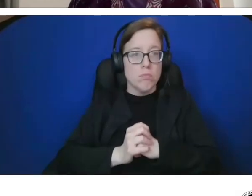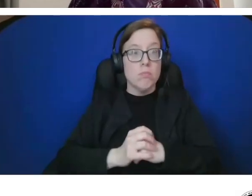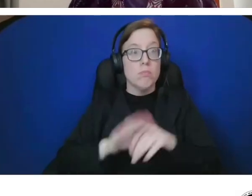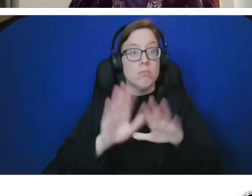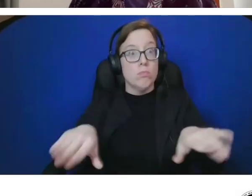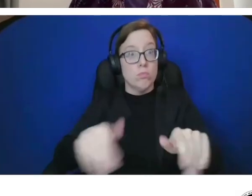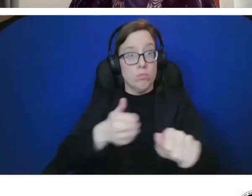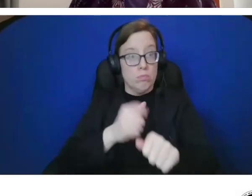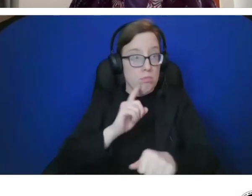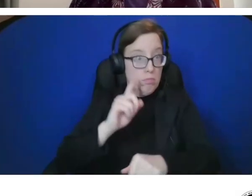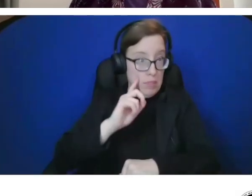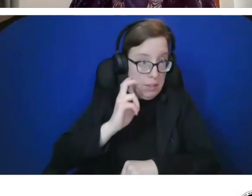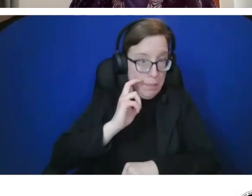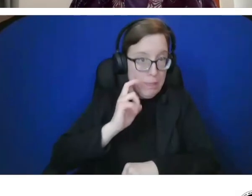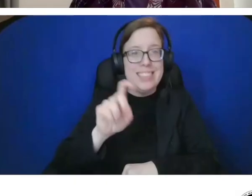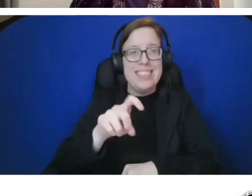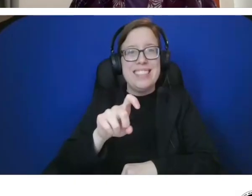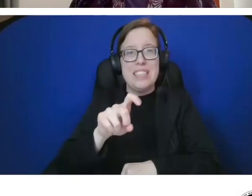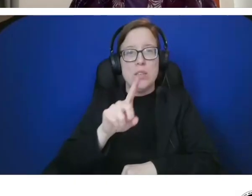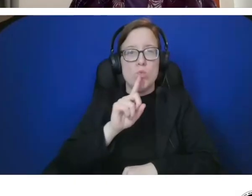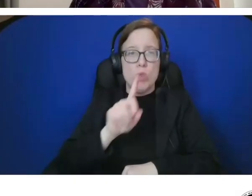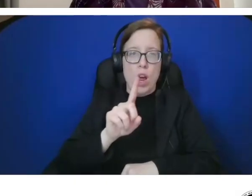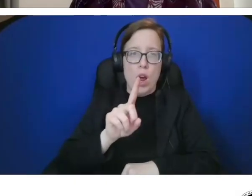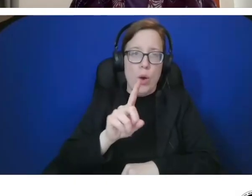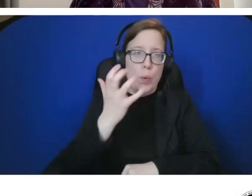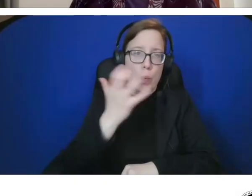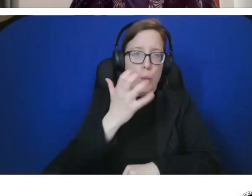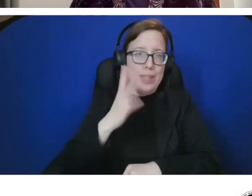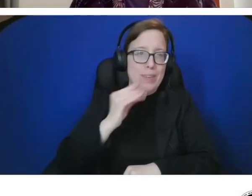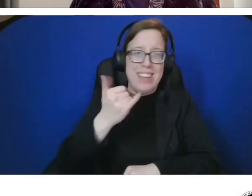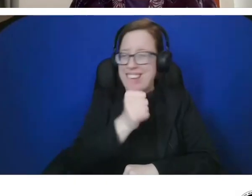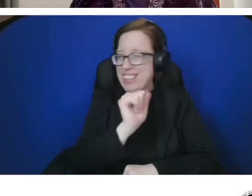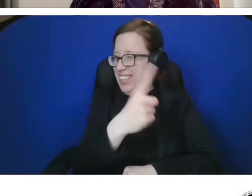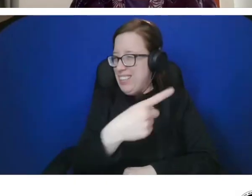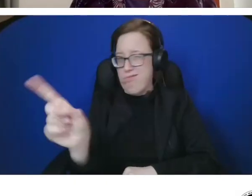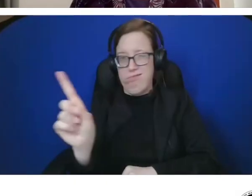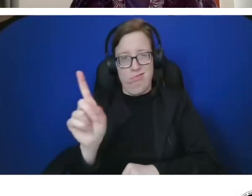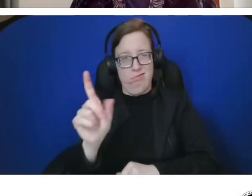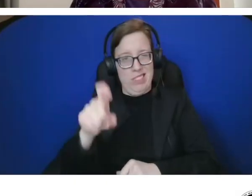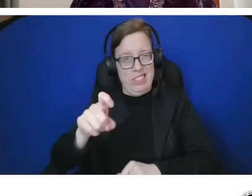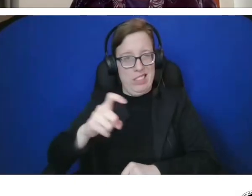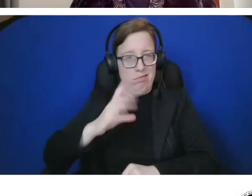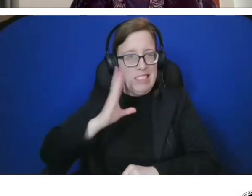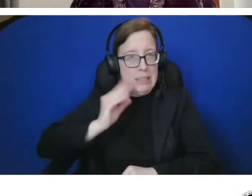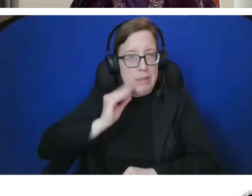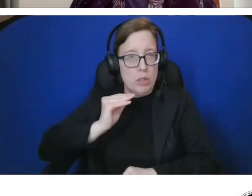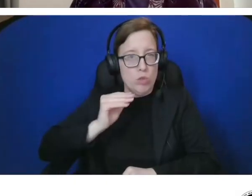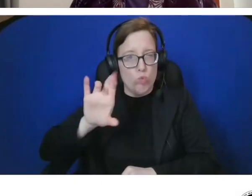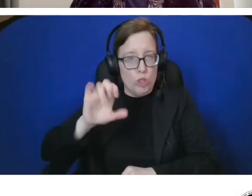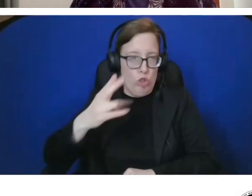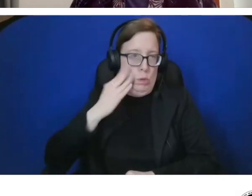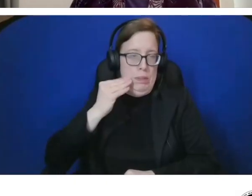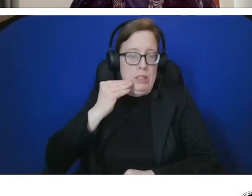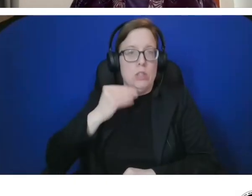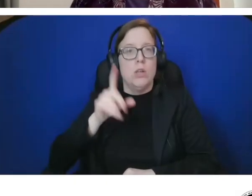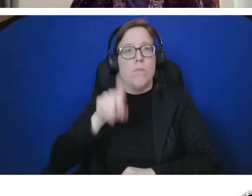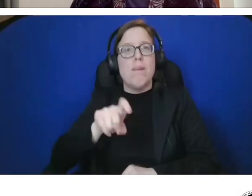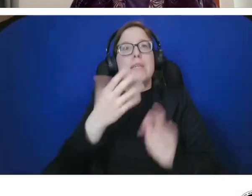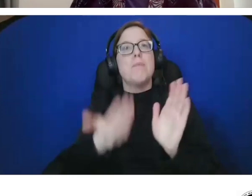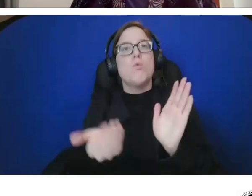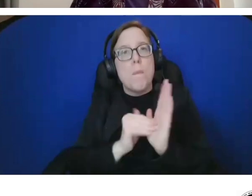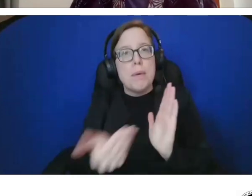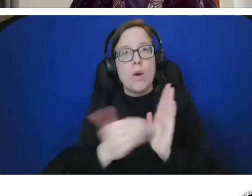So the children who are deafblind need rich experiences like anyone else needs rich experiences to learn, and they must